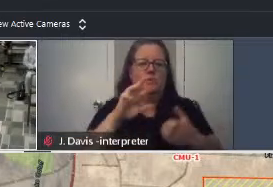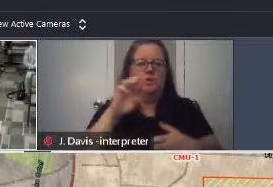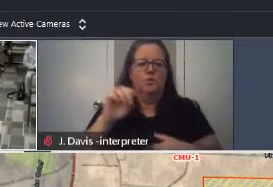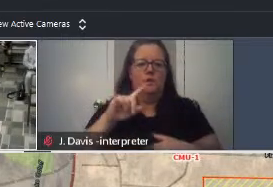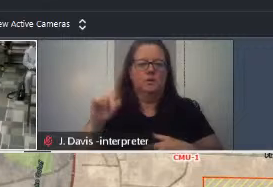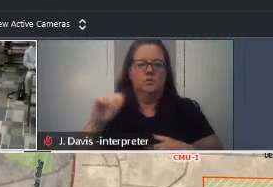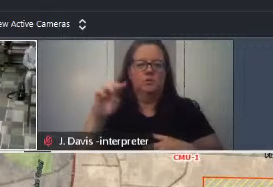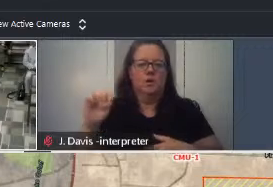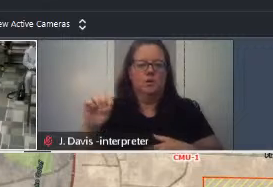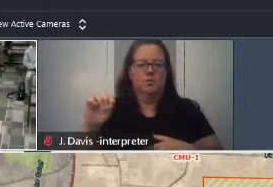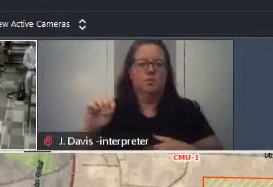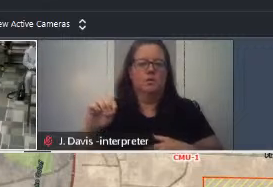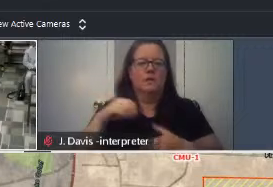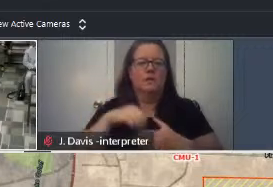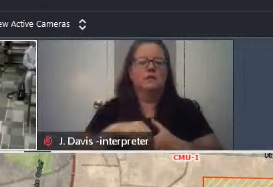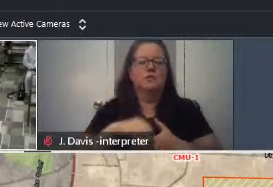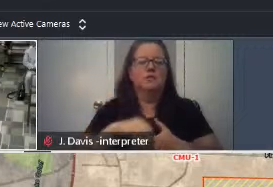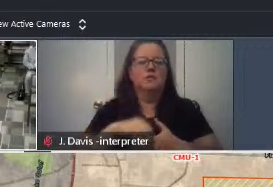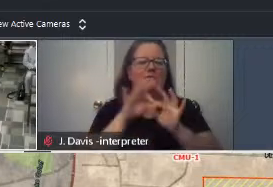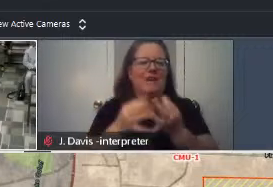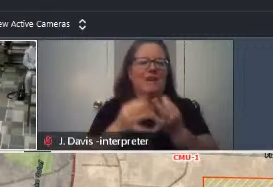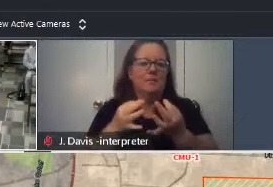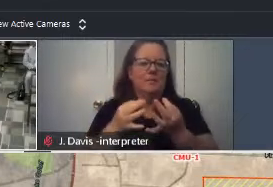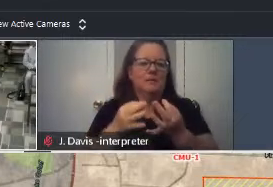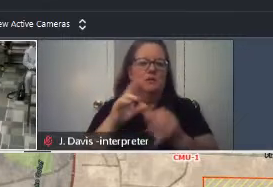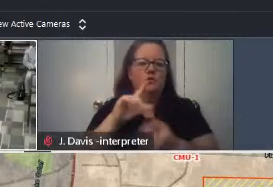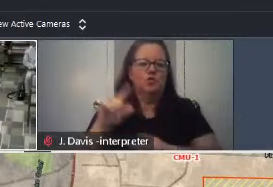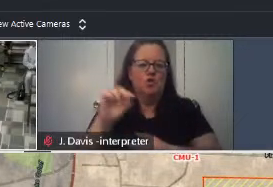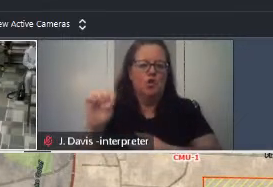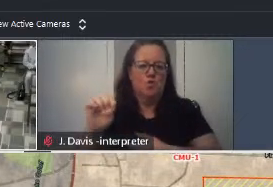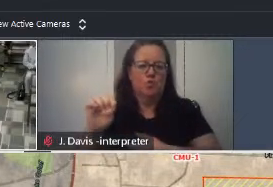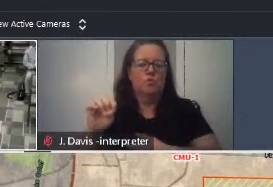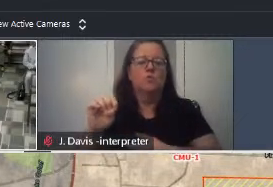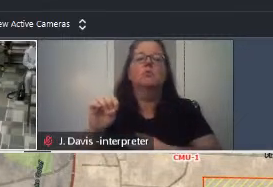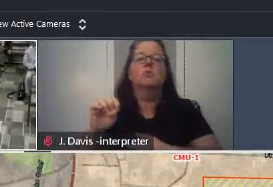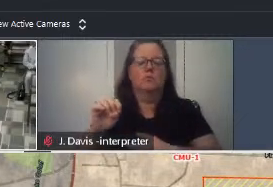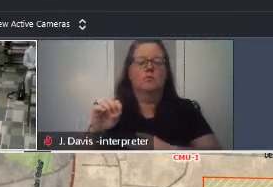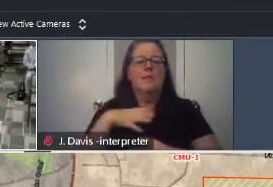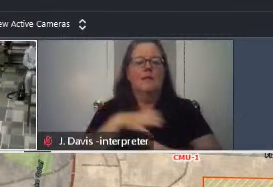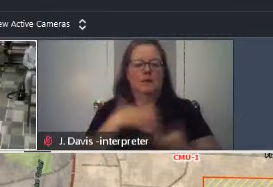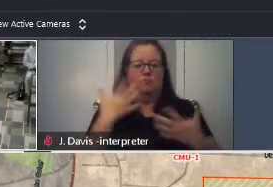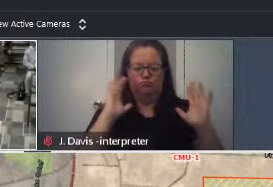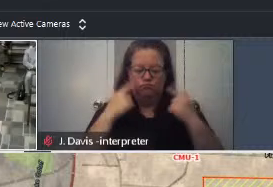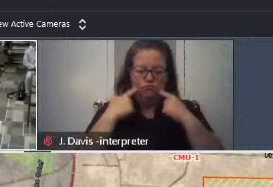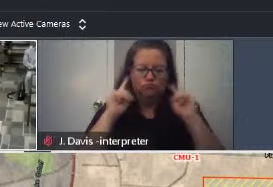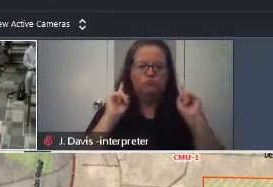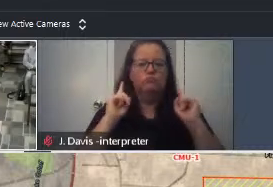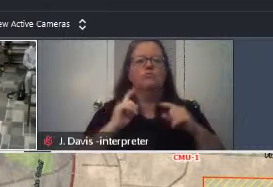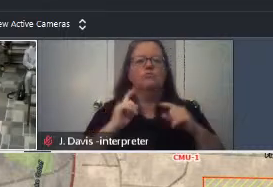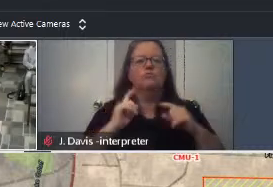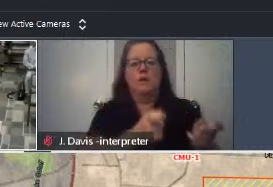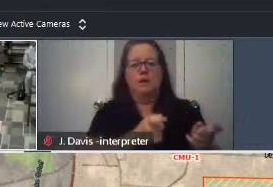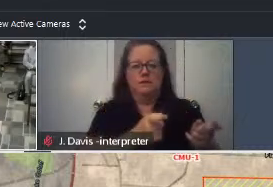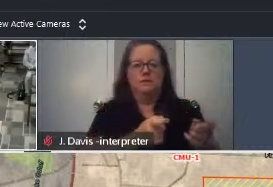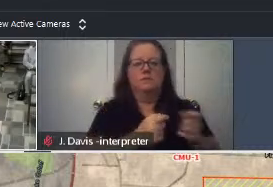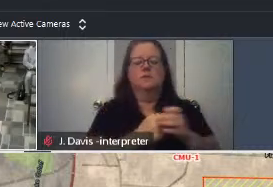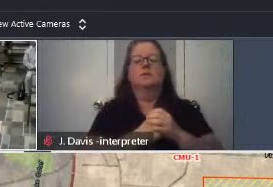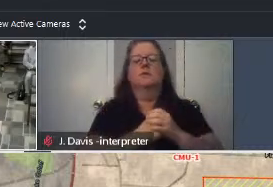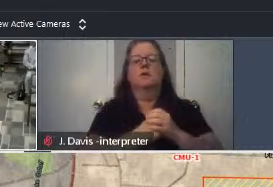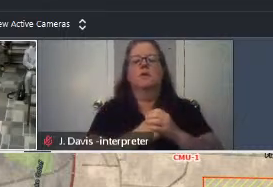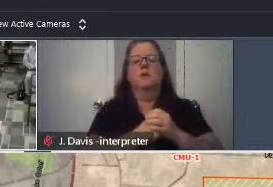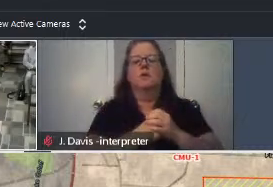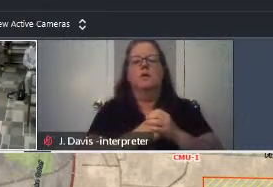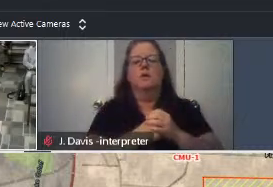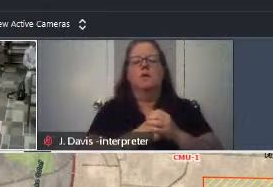into a single-family zoning district for her home. That was granted by the council. We just discovered that there was a much